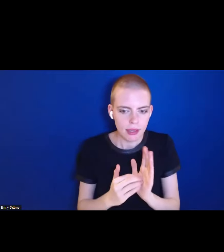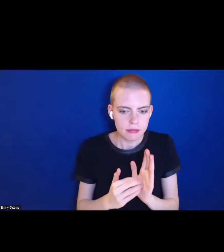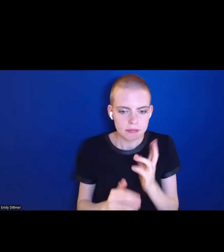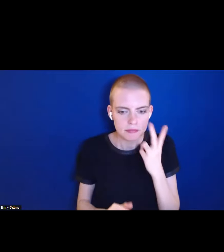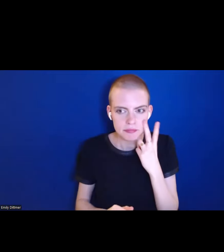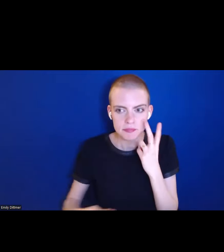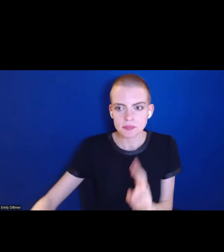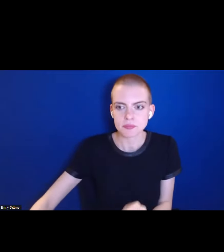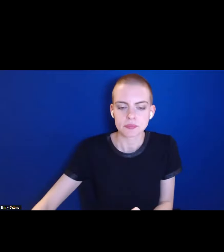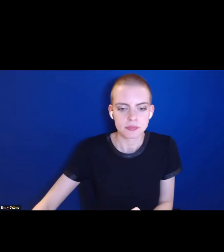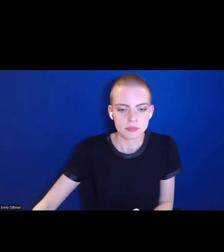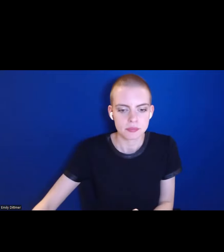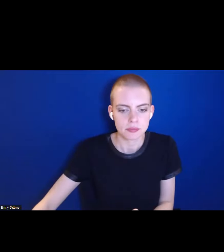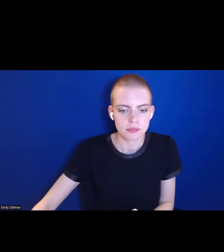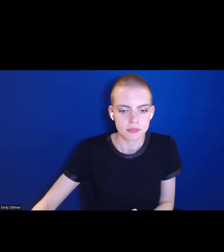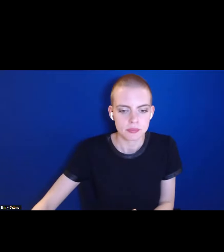But